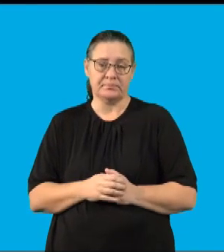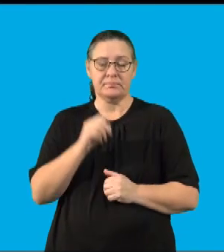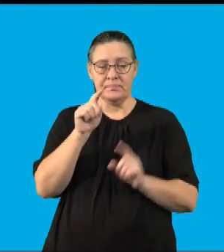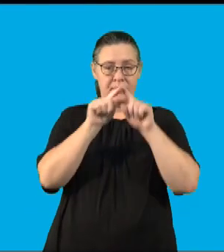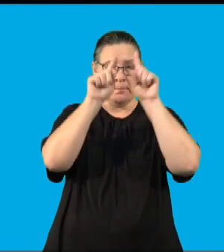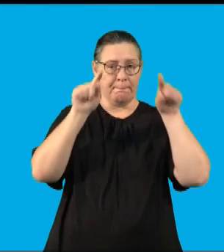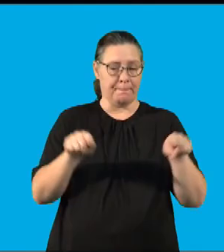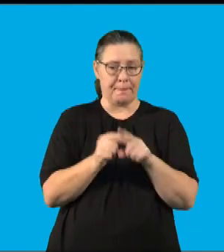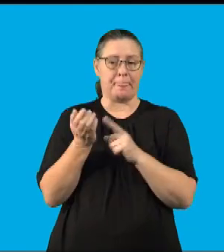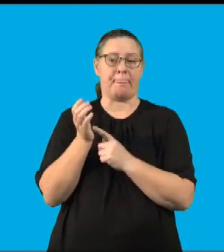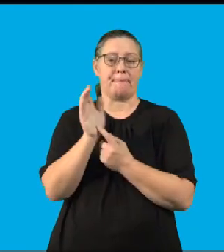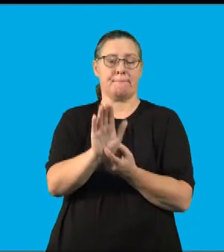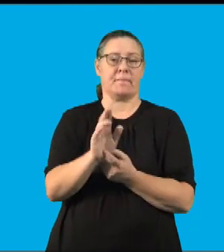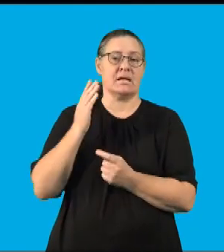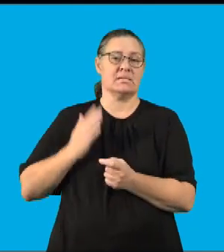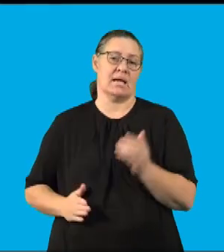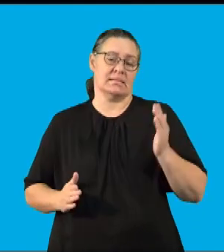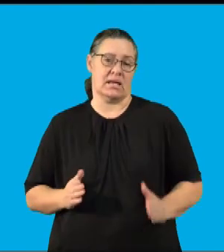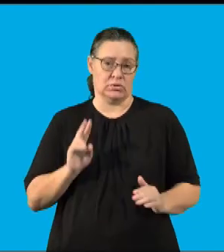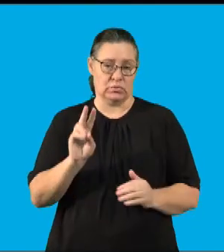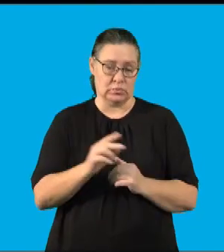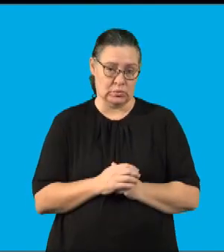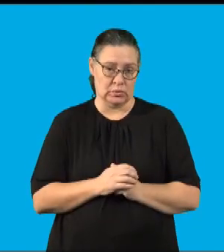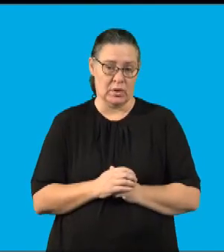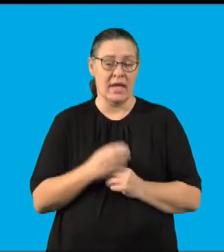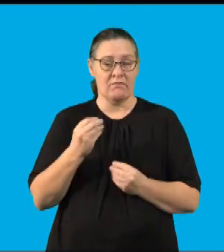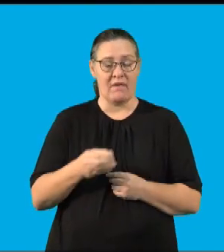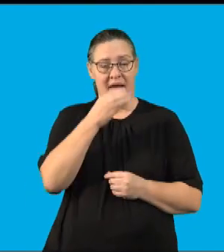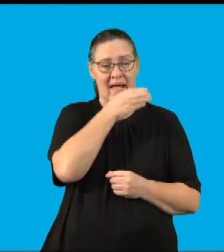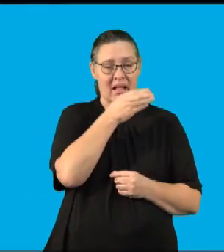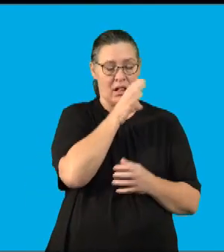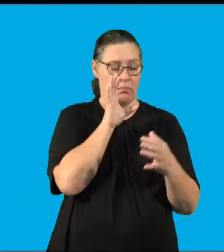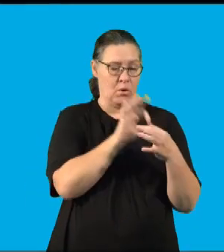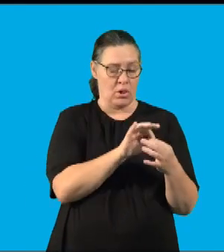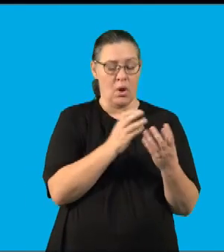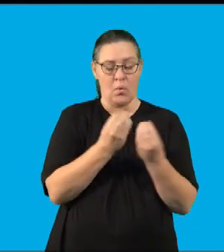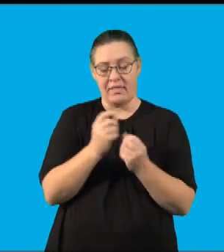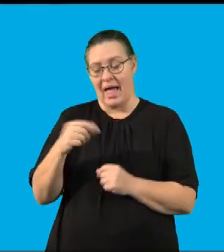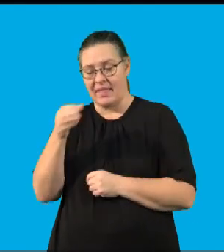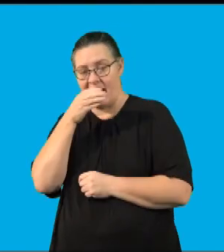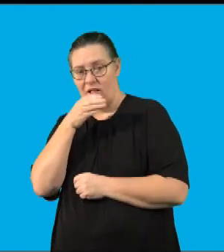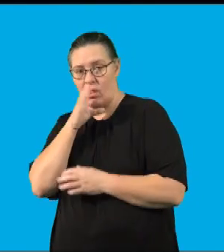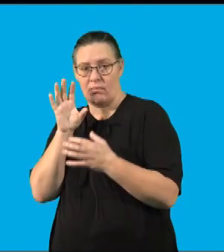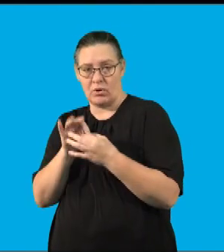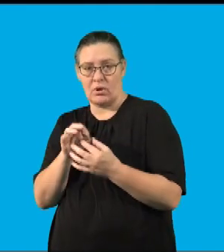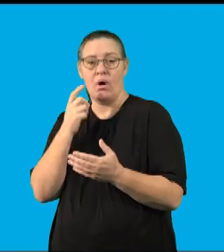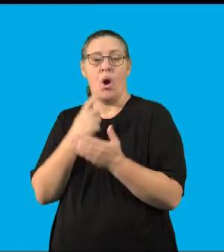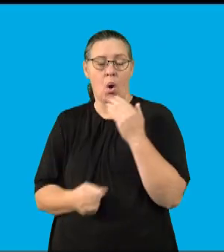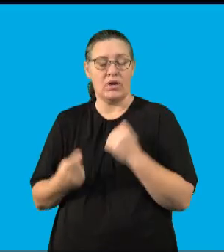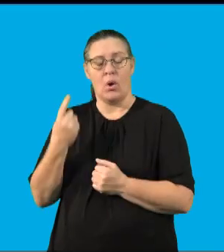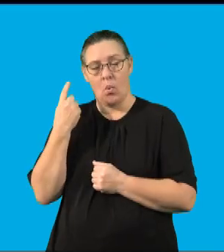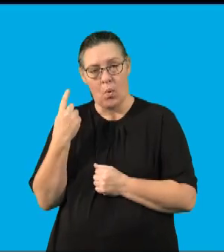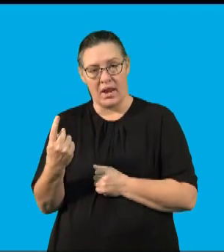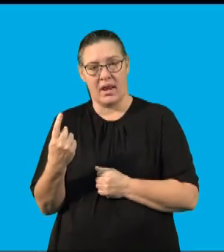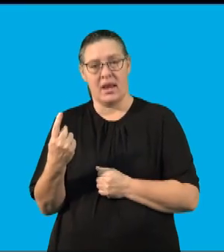have. So these pictures here, they are showing the 2 sites that if we have an alcohol bonding with another alcohol, there's